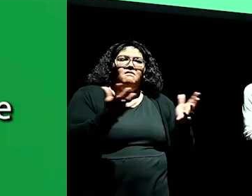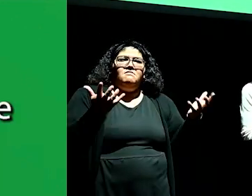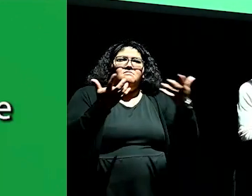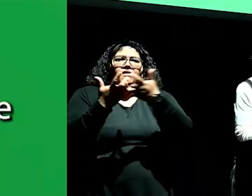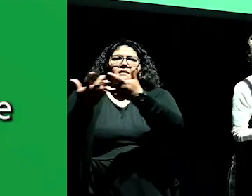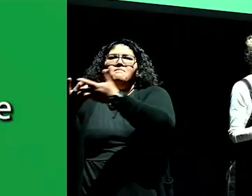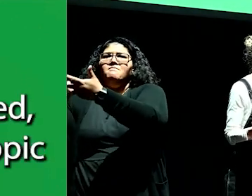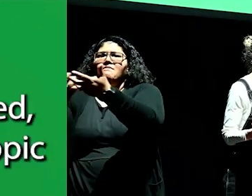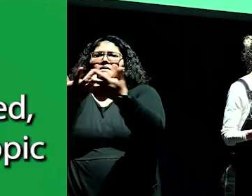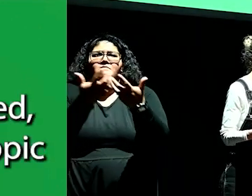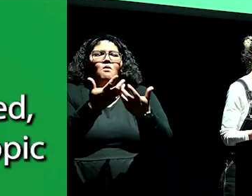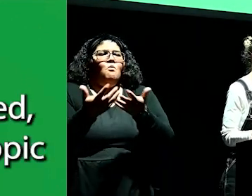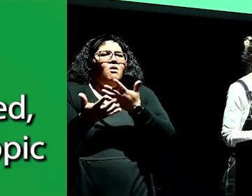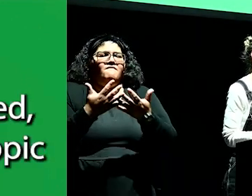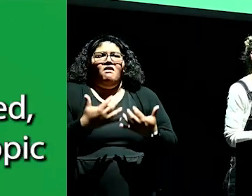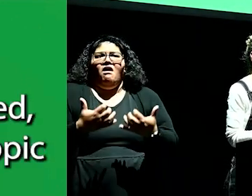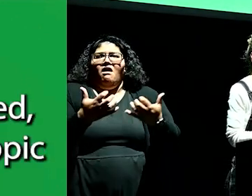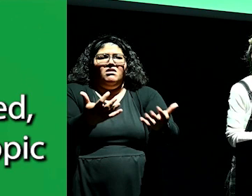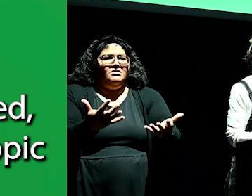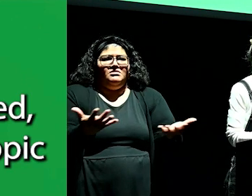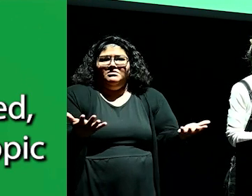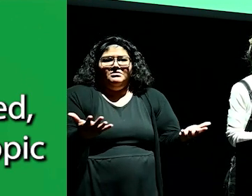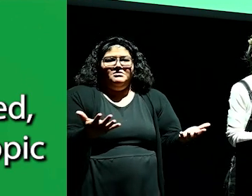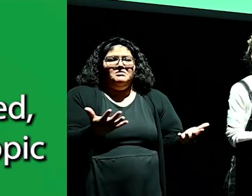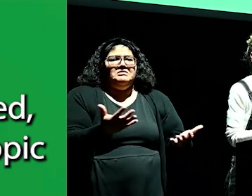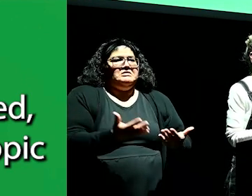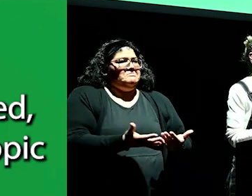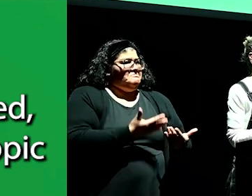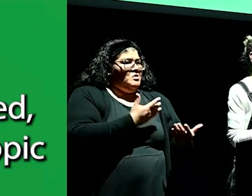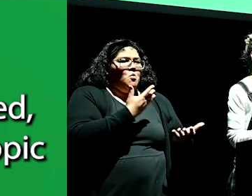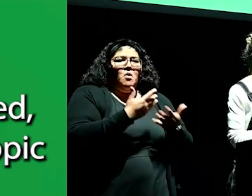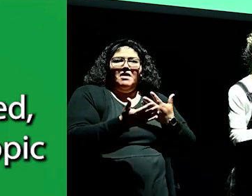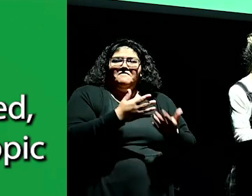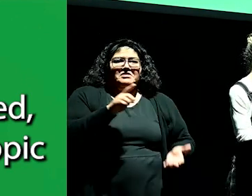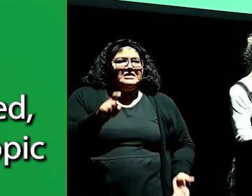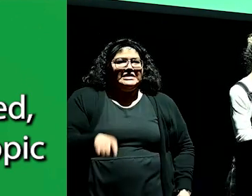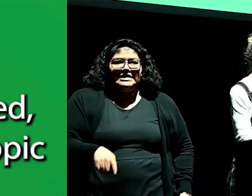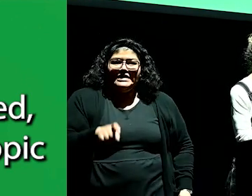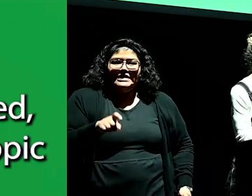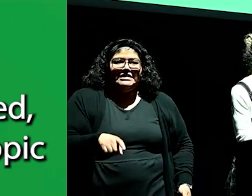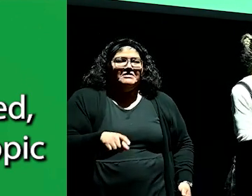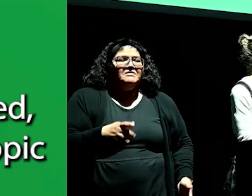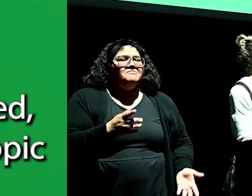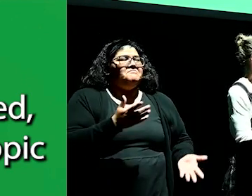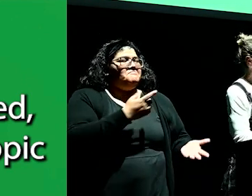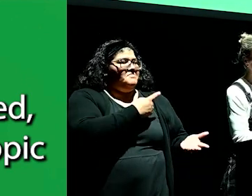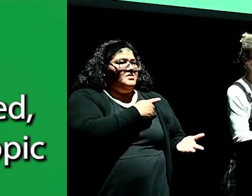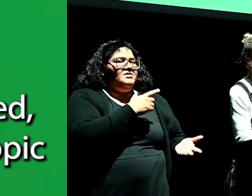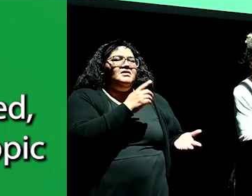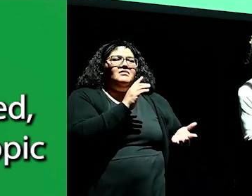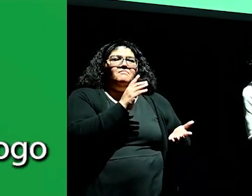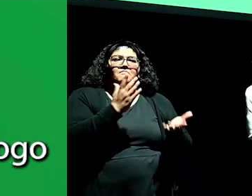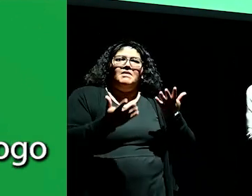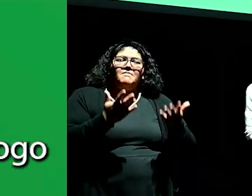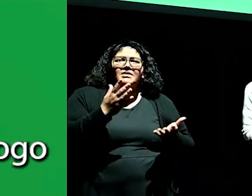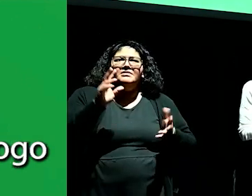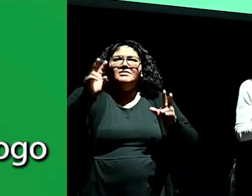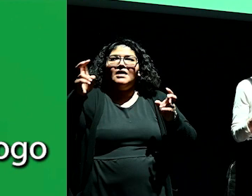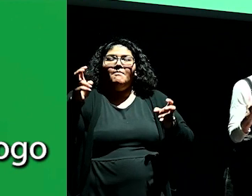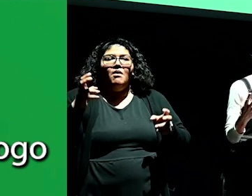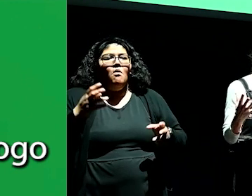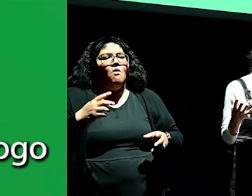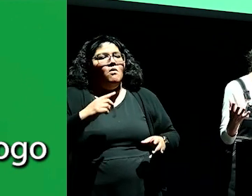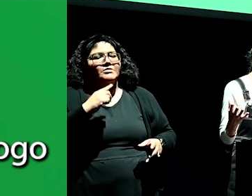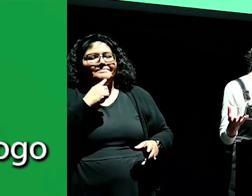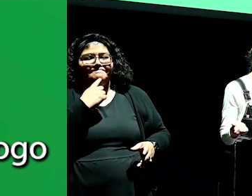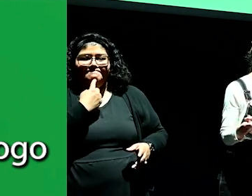adaptable for whatever the audience, whatever the need, whether it's more of a serious topic or something